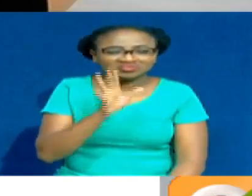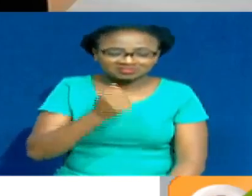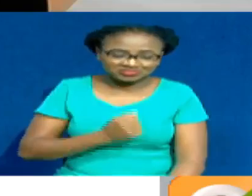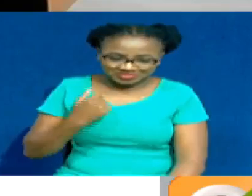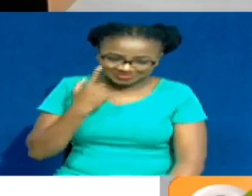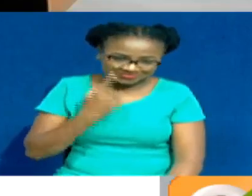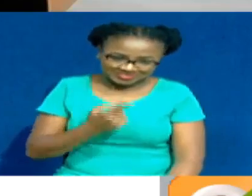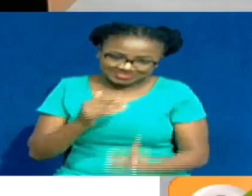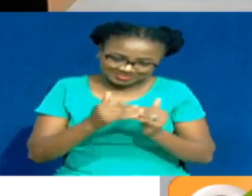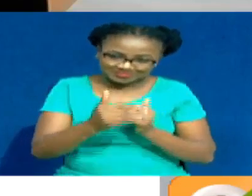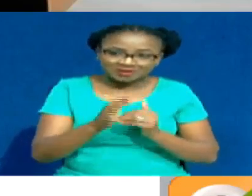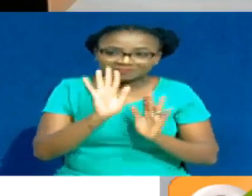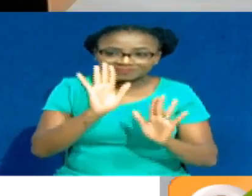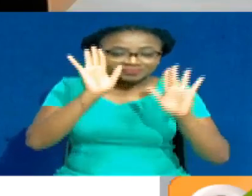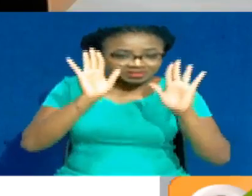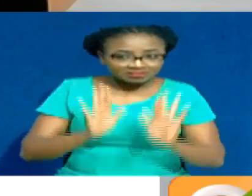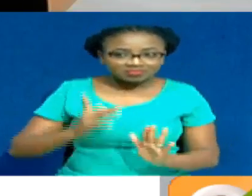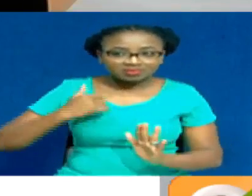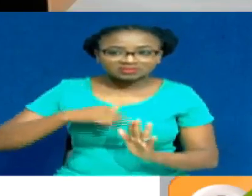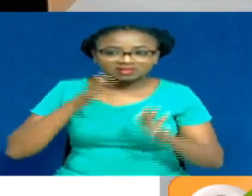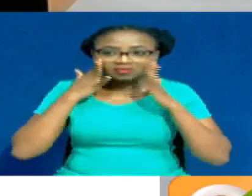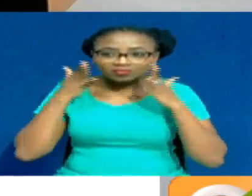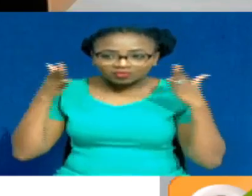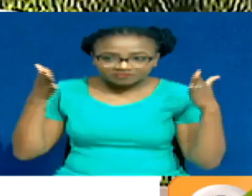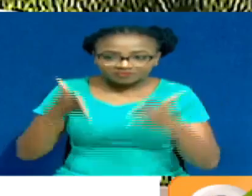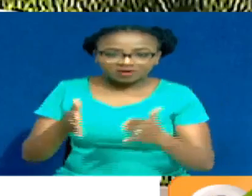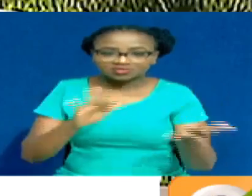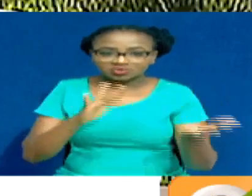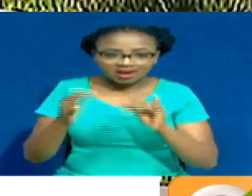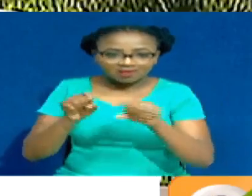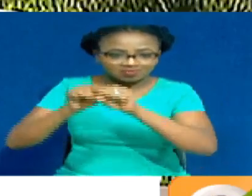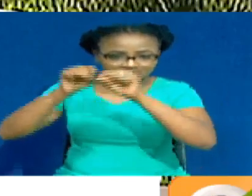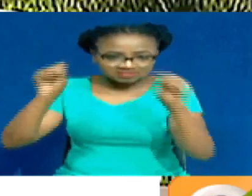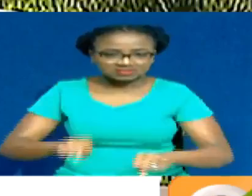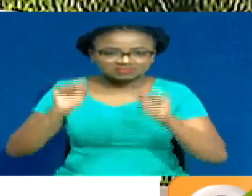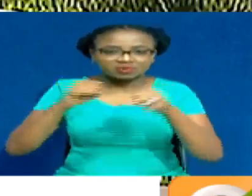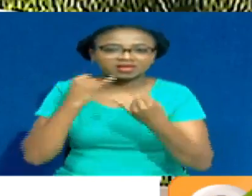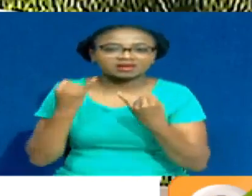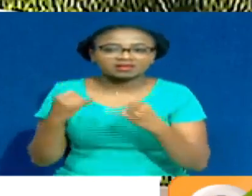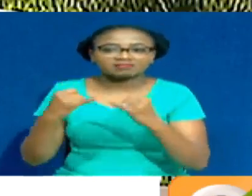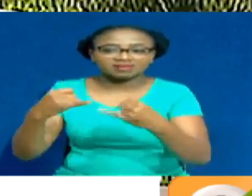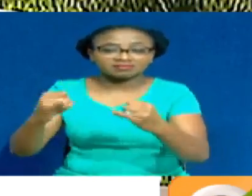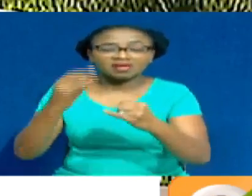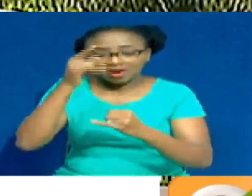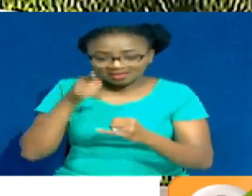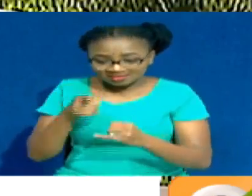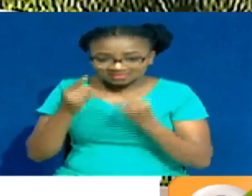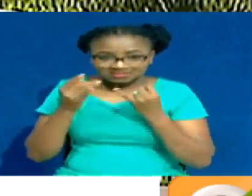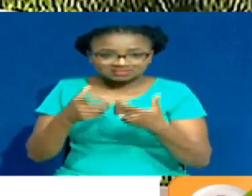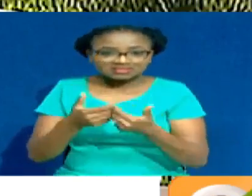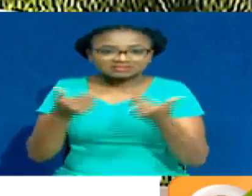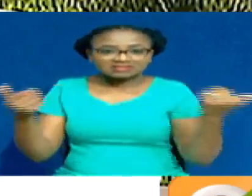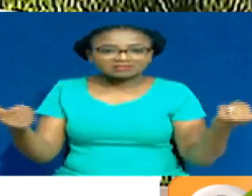of months. I think let us focus on full implementation of the system. As I said, there's a separate process and